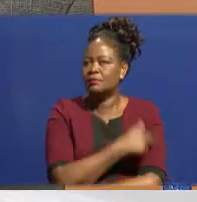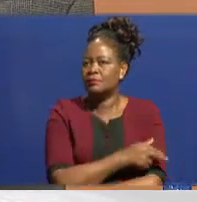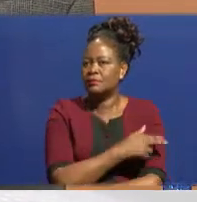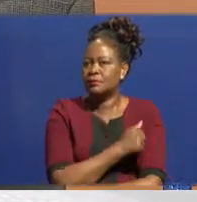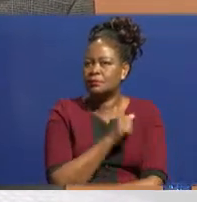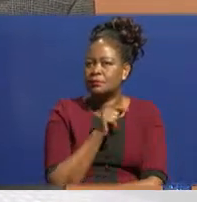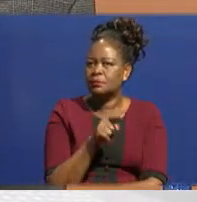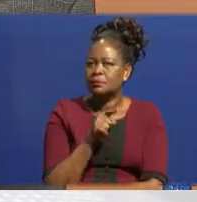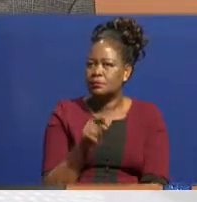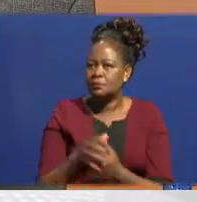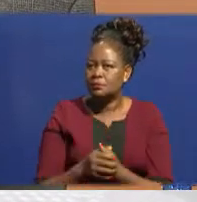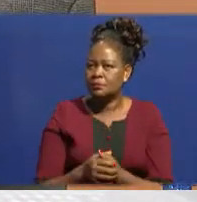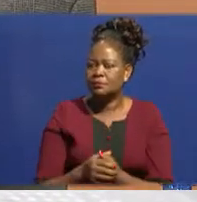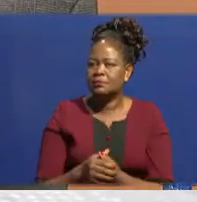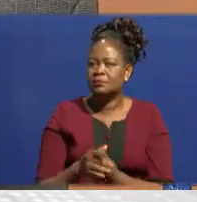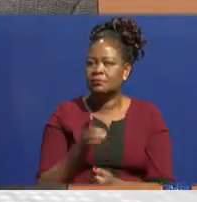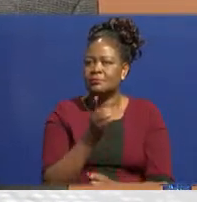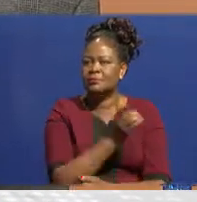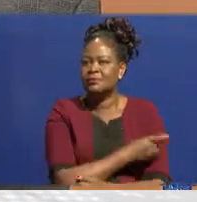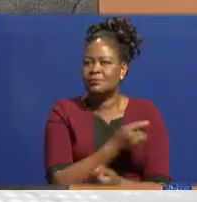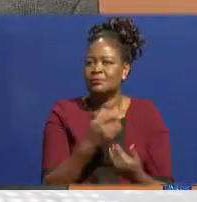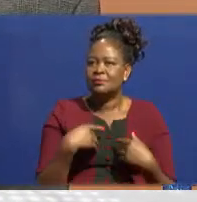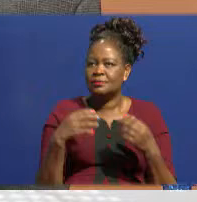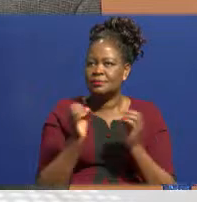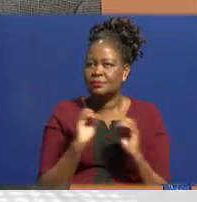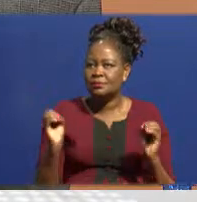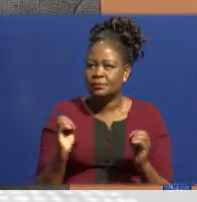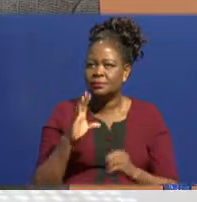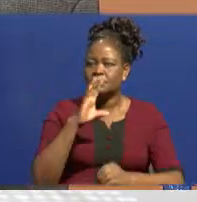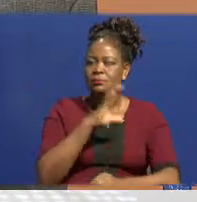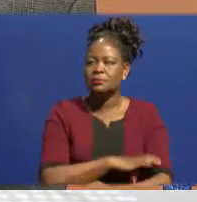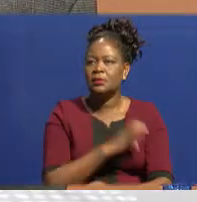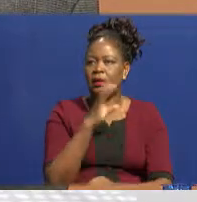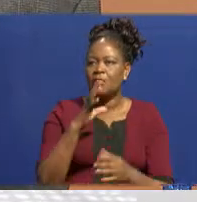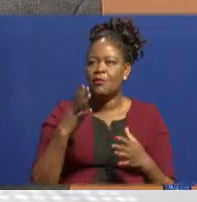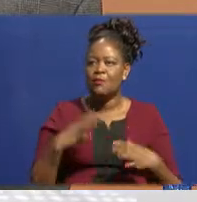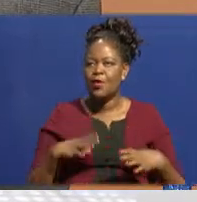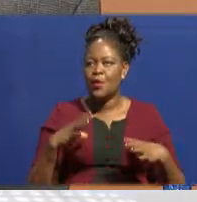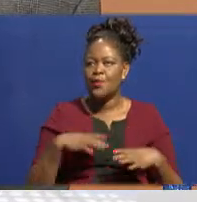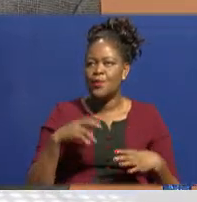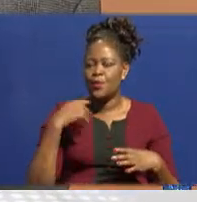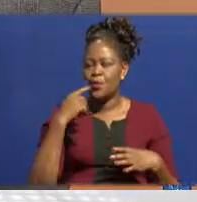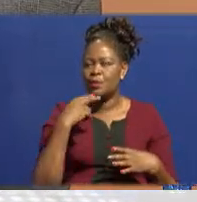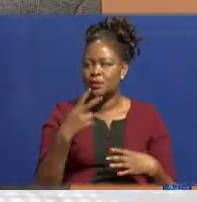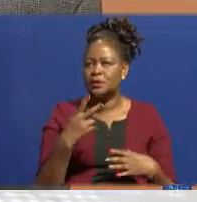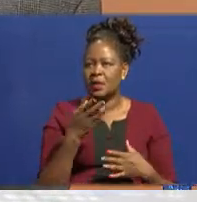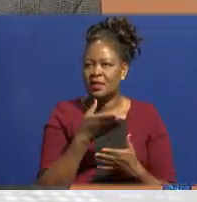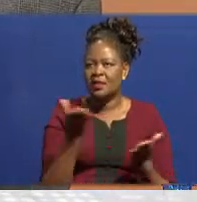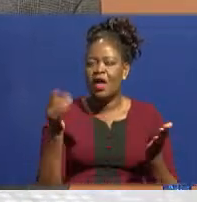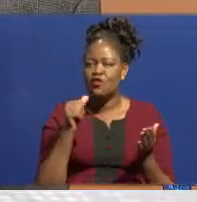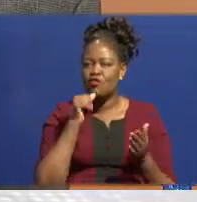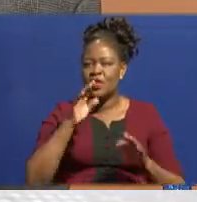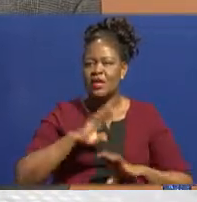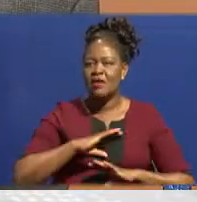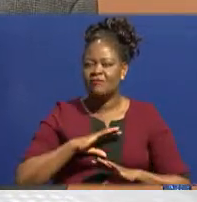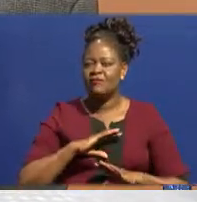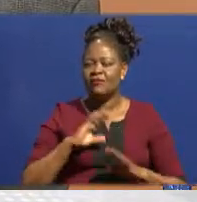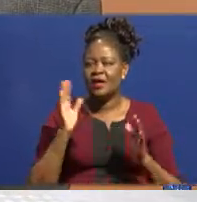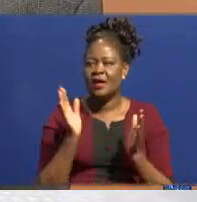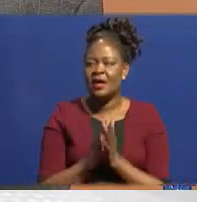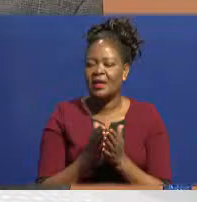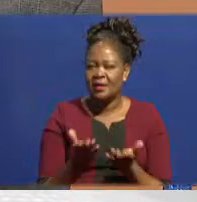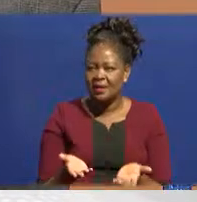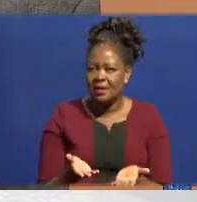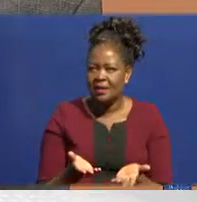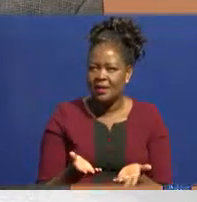There are no doctors. The capacity of the people whom you find there is not enough. At the end of the